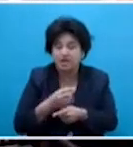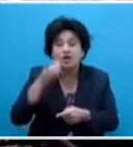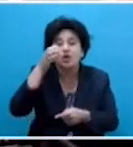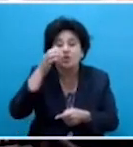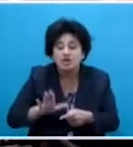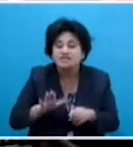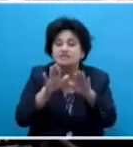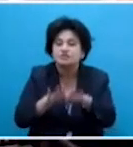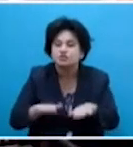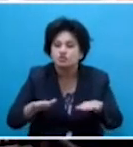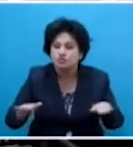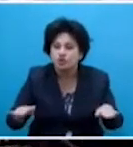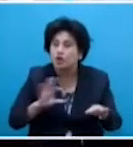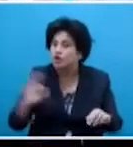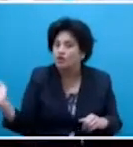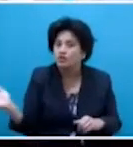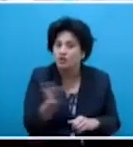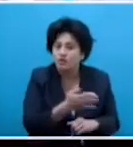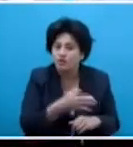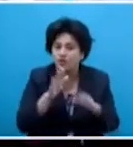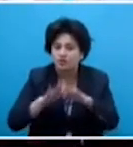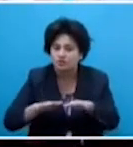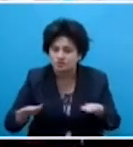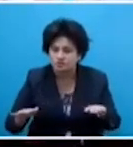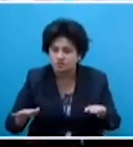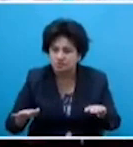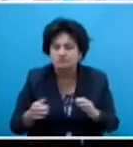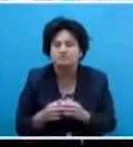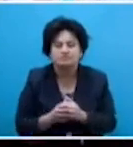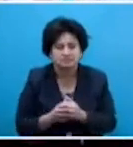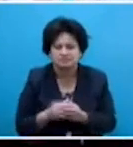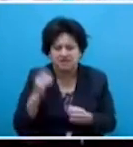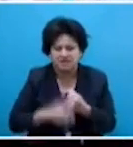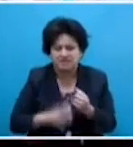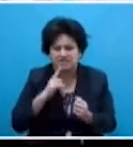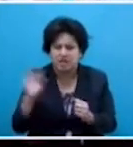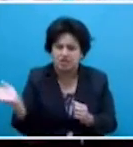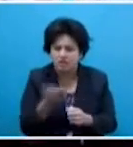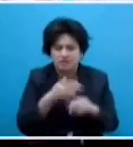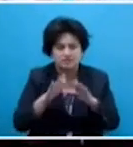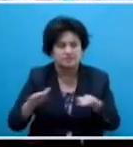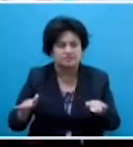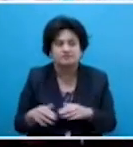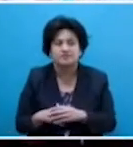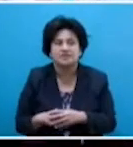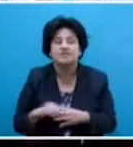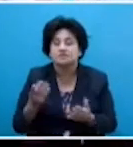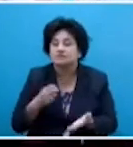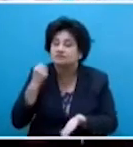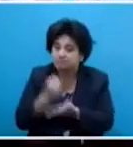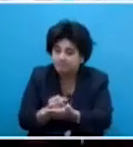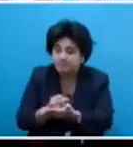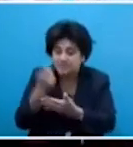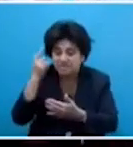cursing of our children. I said not all children. Cursing of our children. Order. Mr. Speaker, sir, I support the motion